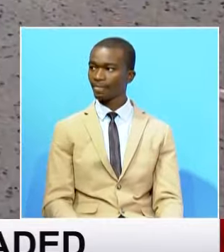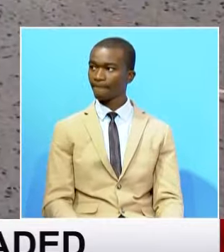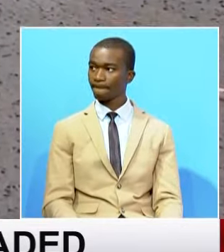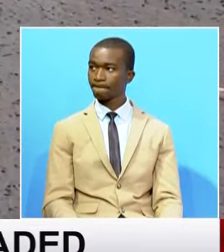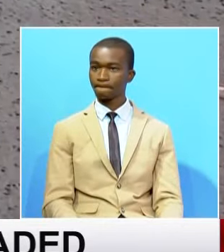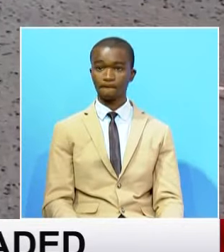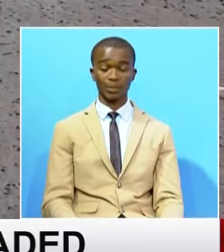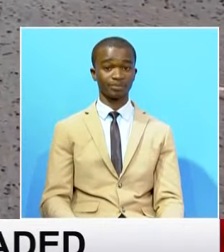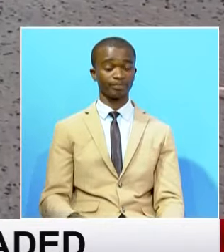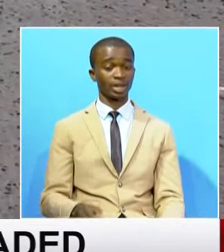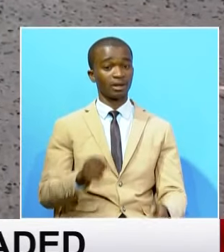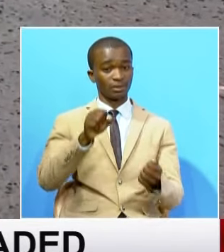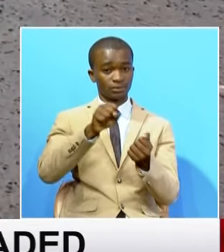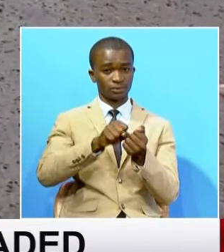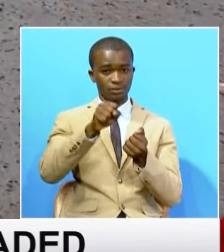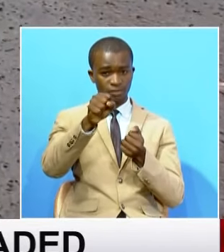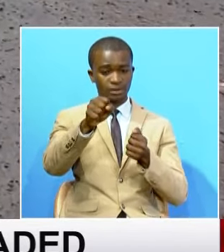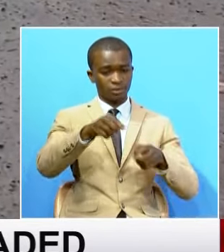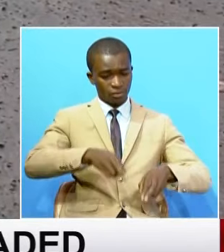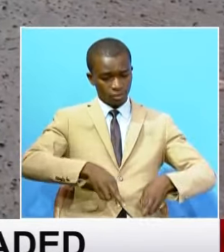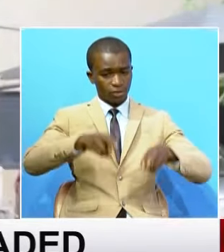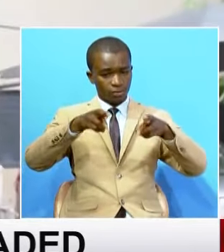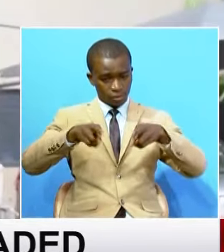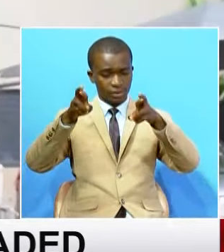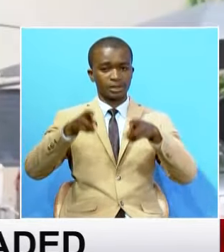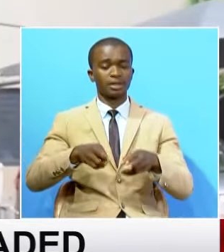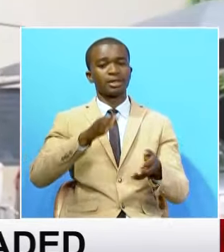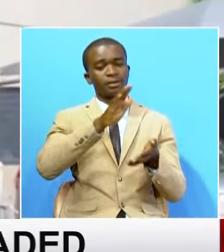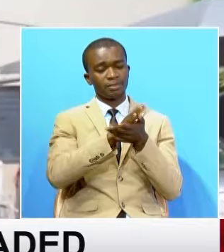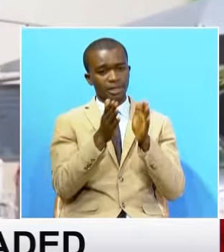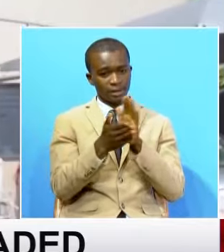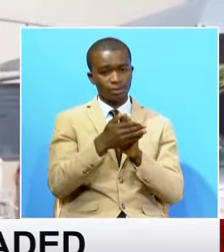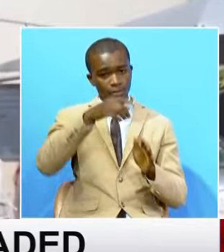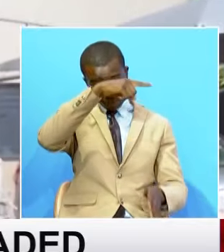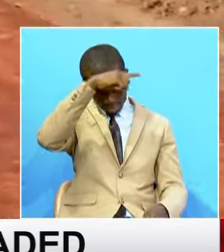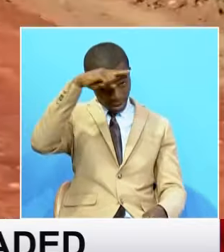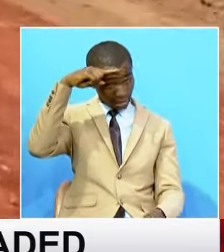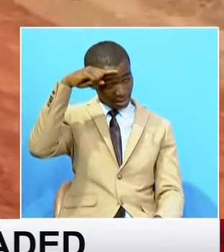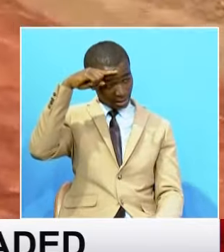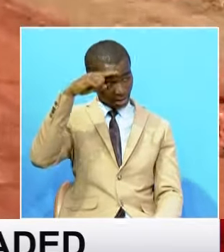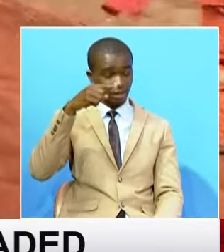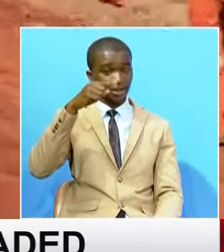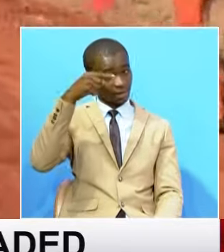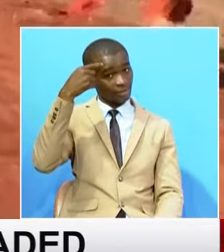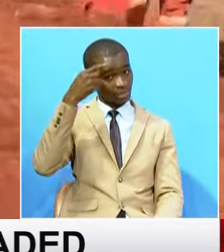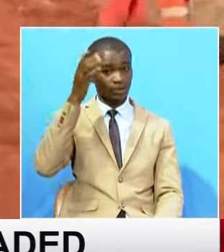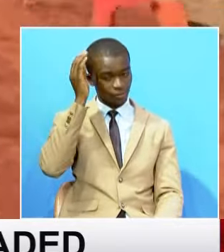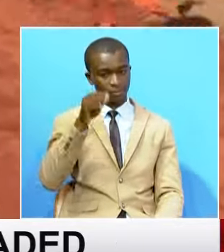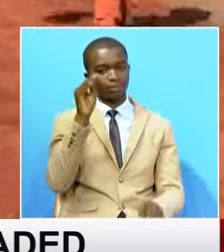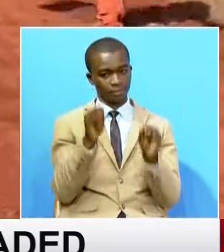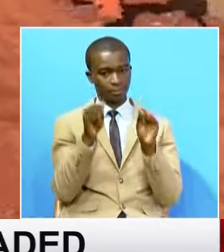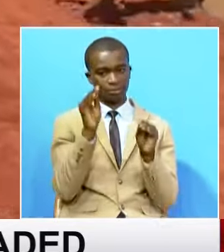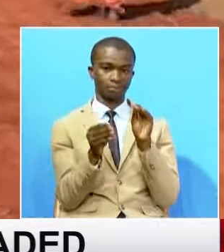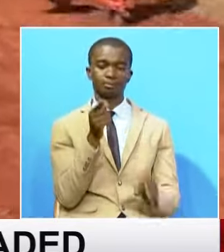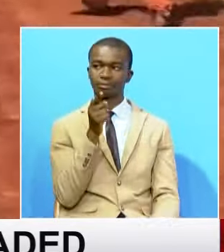Of Solwezi Township roads to bituminous standard by the local authority. The project is a continuation of